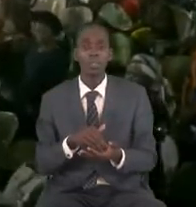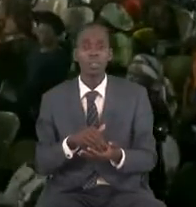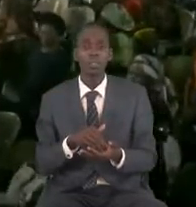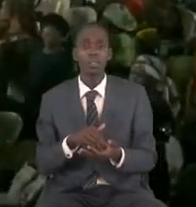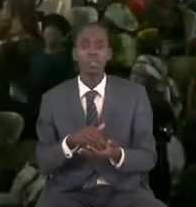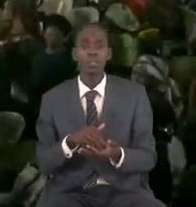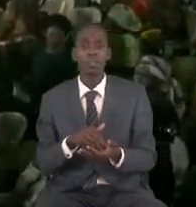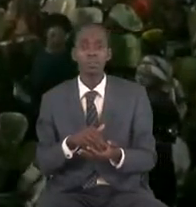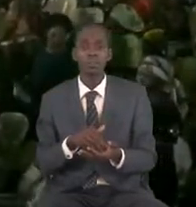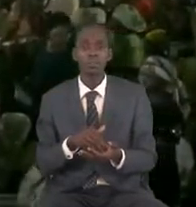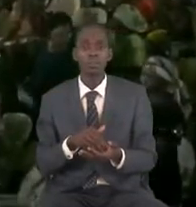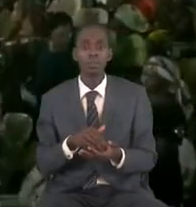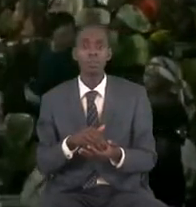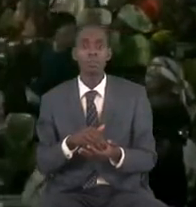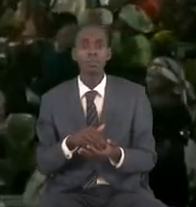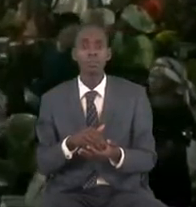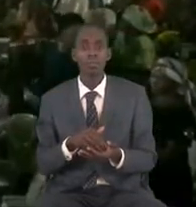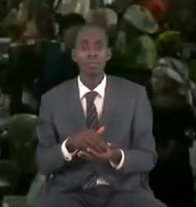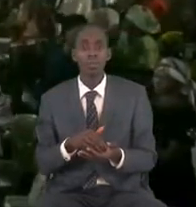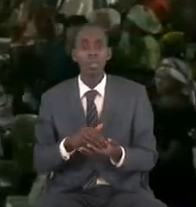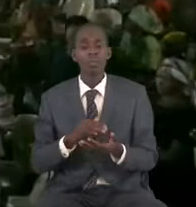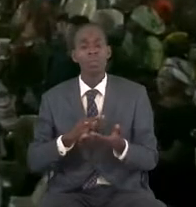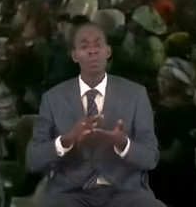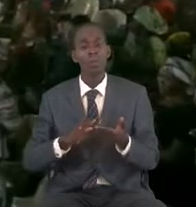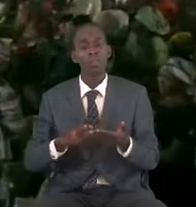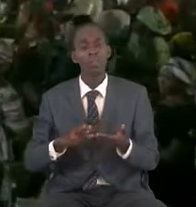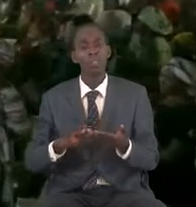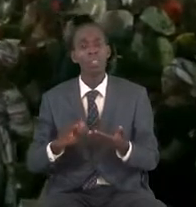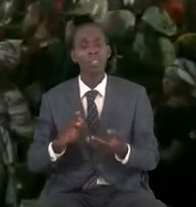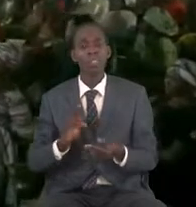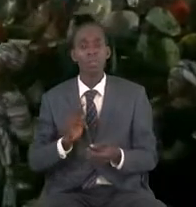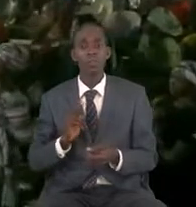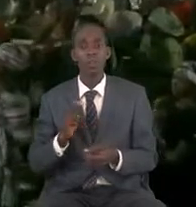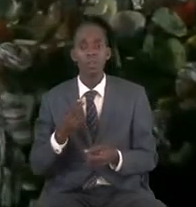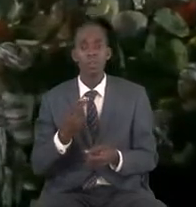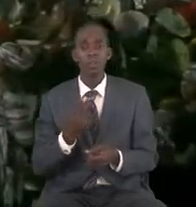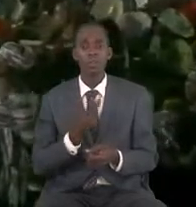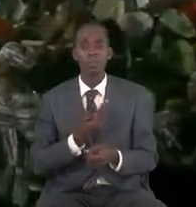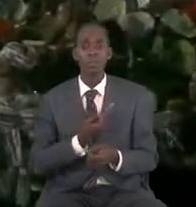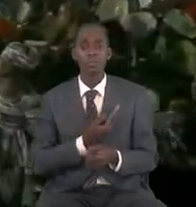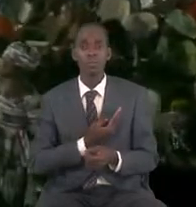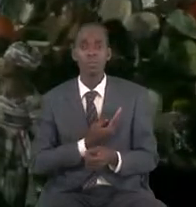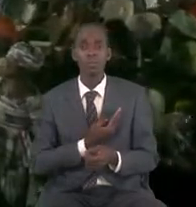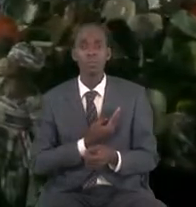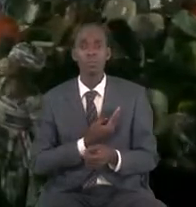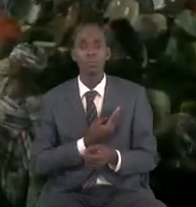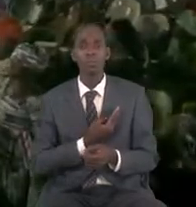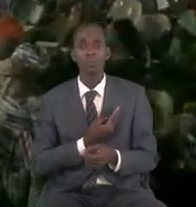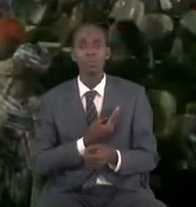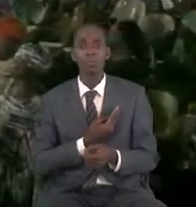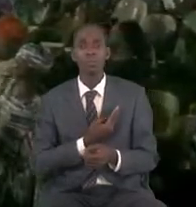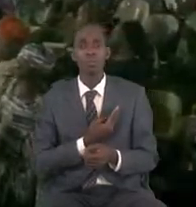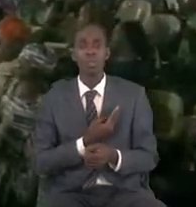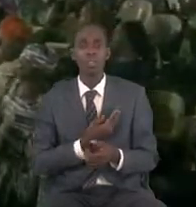again. Forgive us, Lord. Forgive us, Lord.